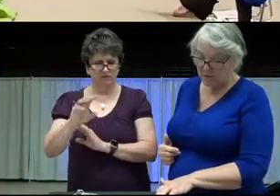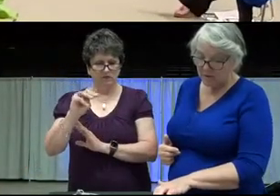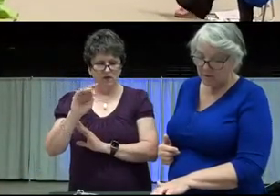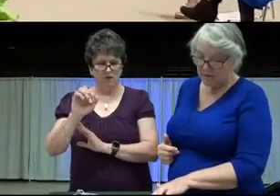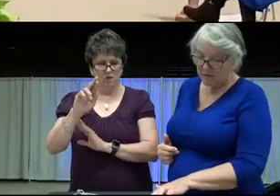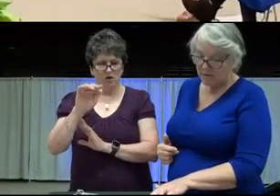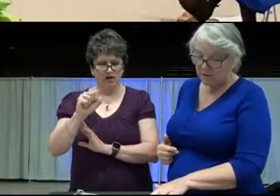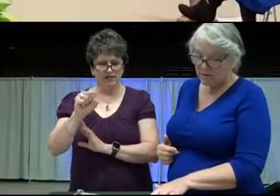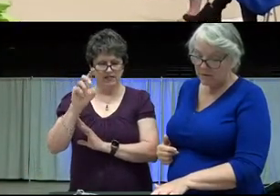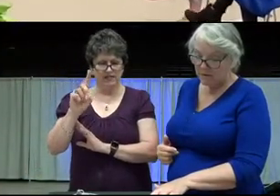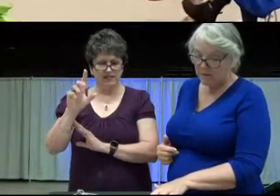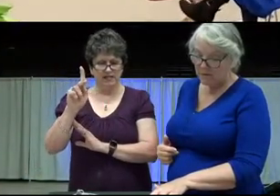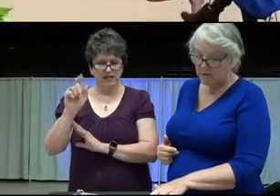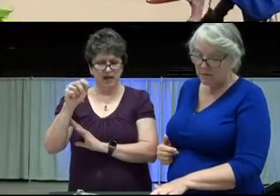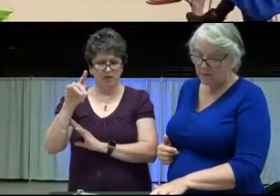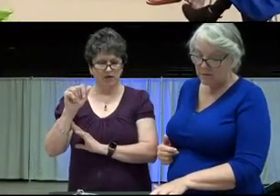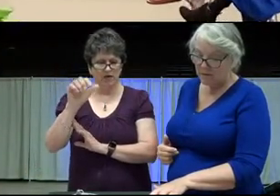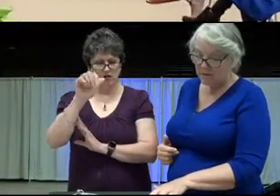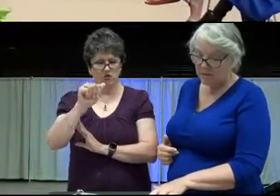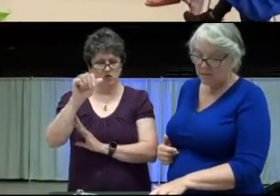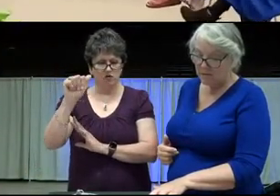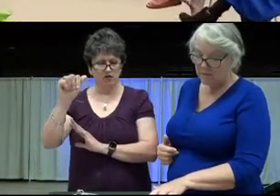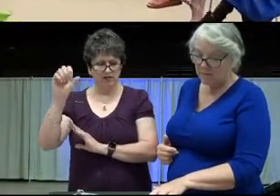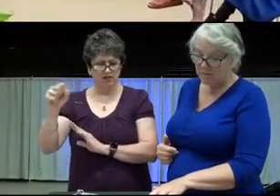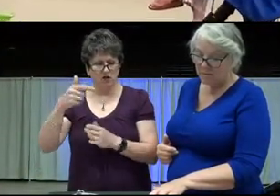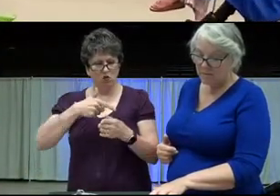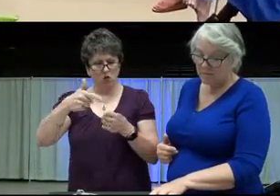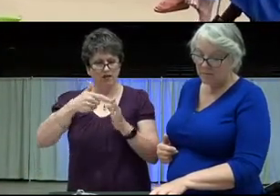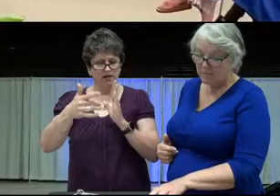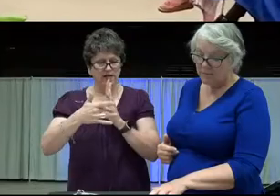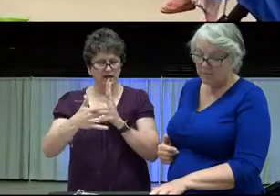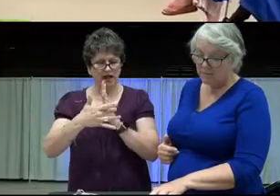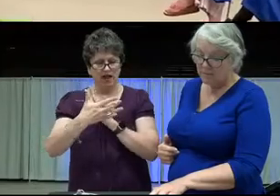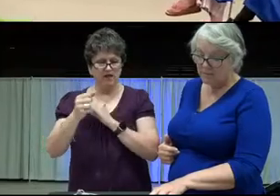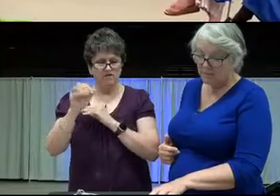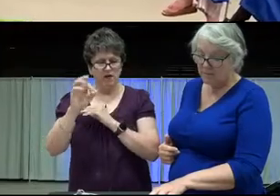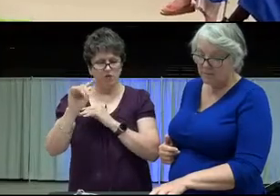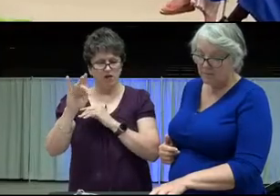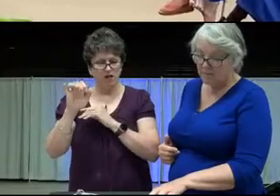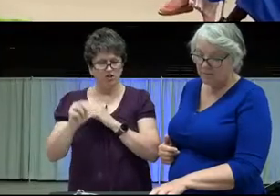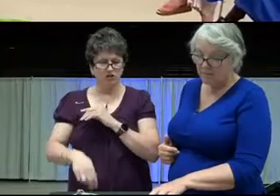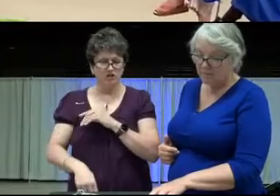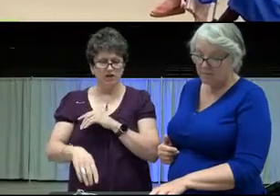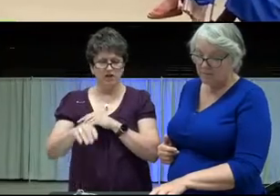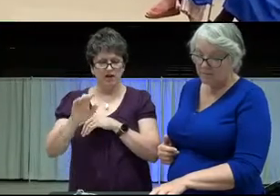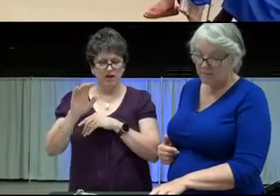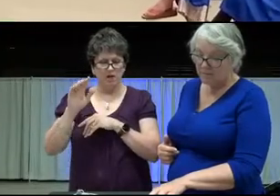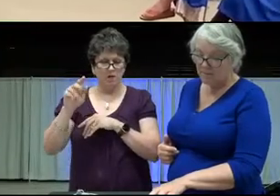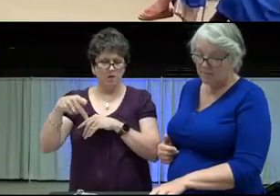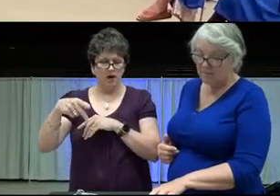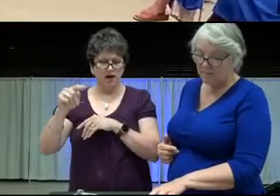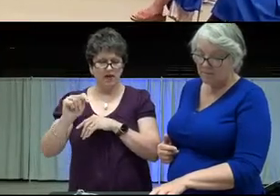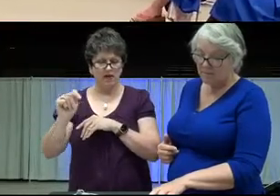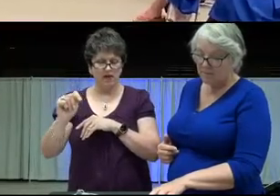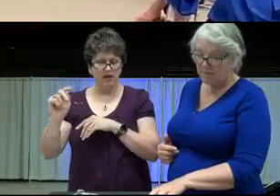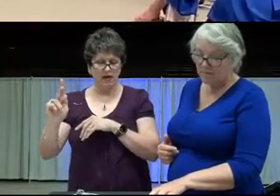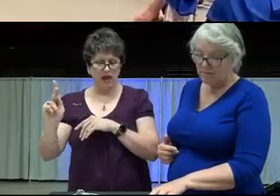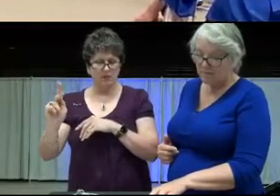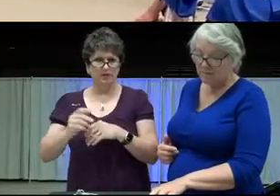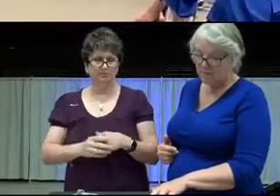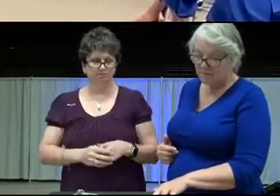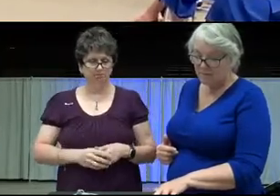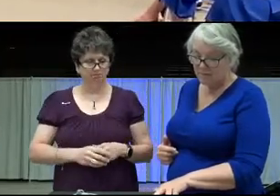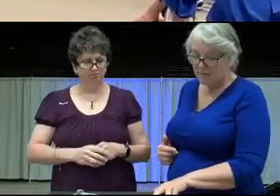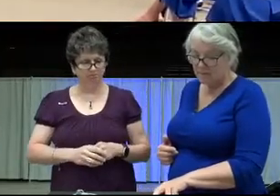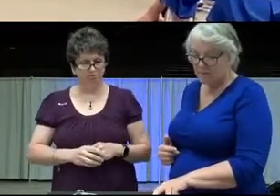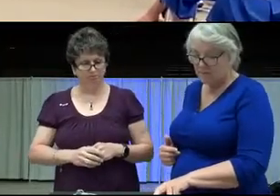Marcus D. Kapte, Associate of Applied Science, Welding Technology and Fabrication, Phi Theta Kappa.